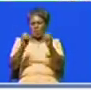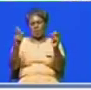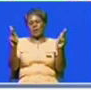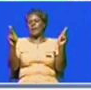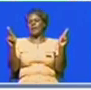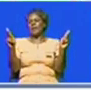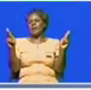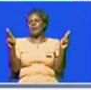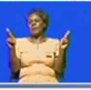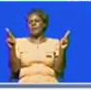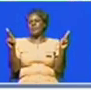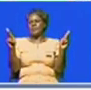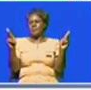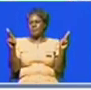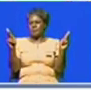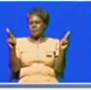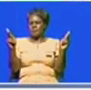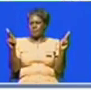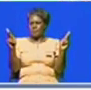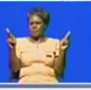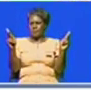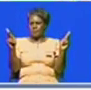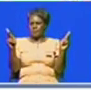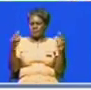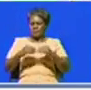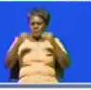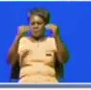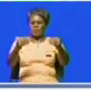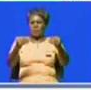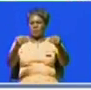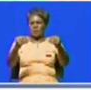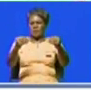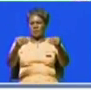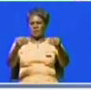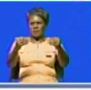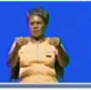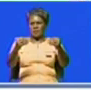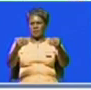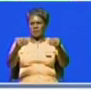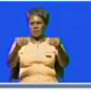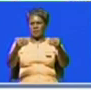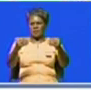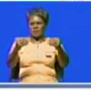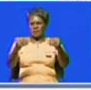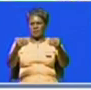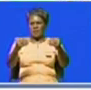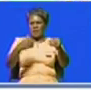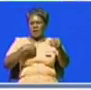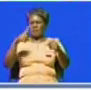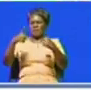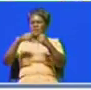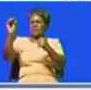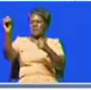that as well. Now, as far as moving the date from October 17th, like you said, we have 60